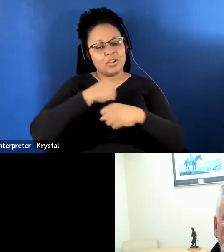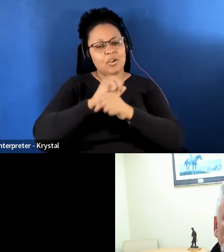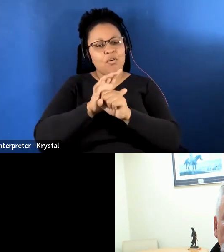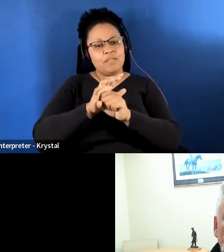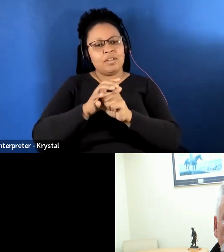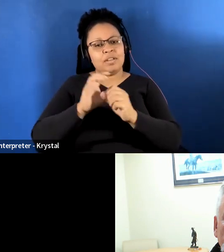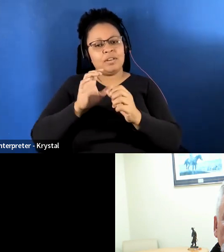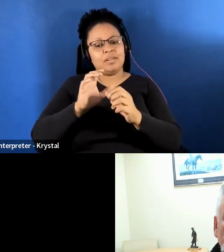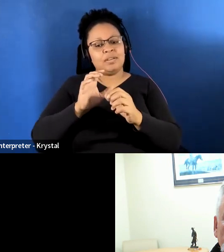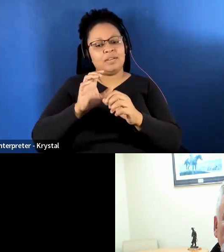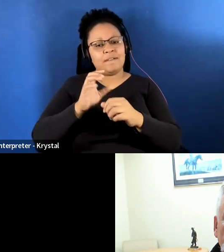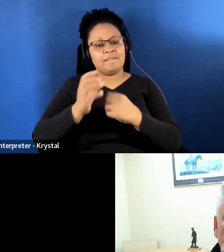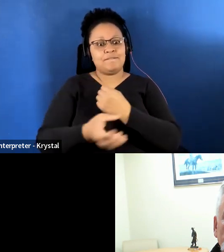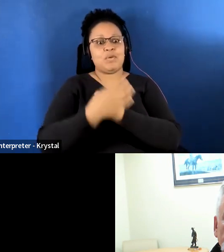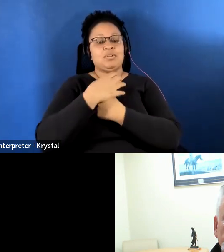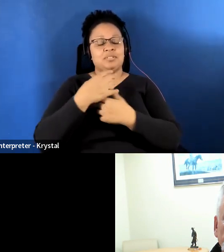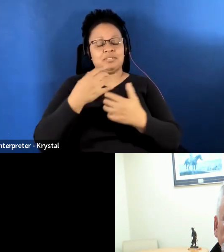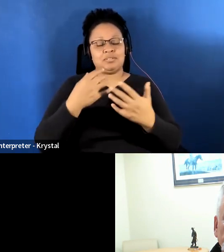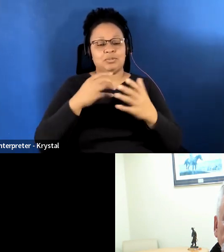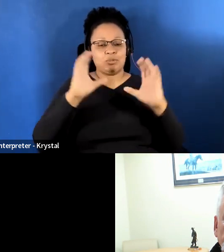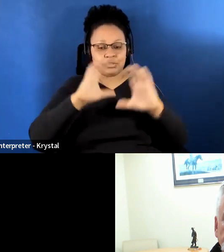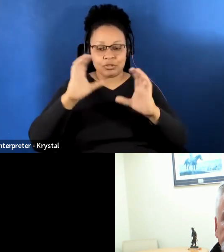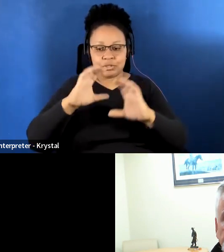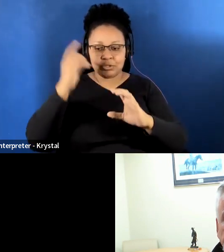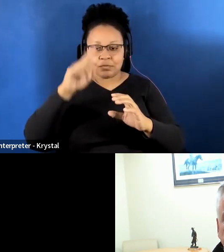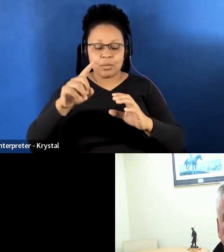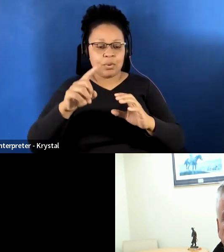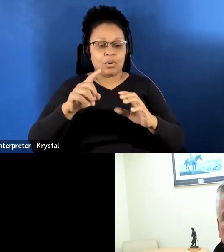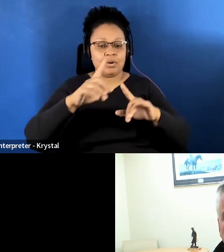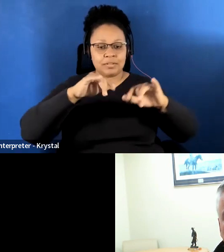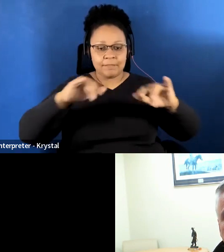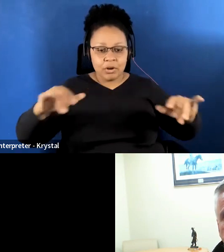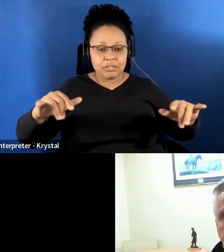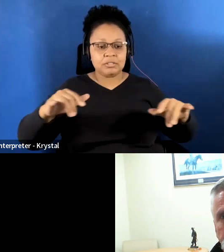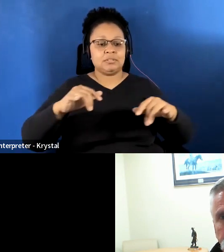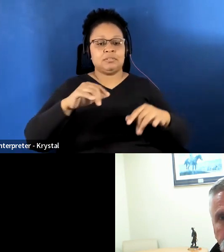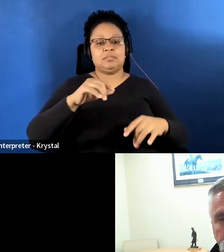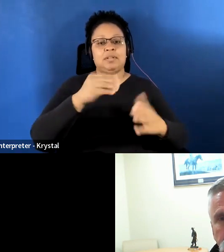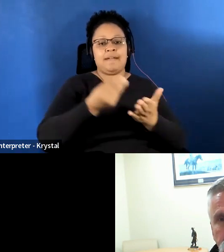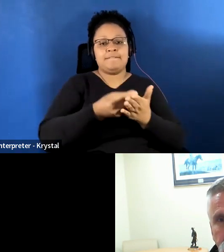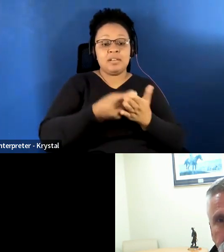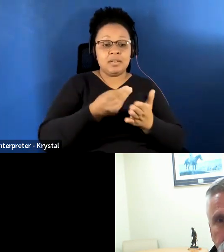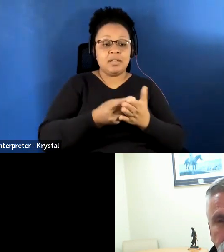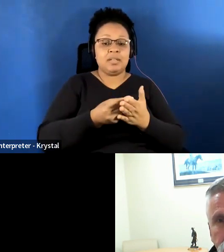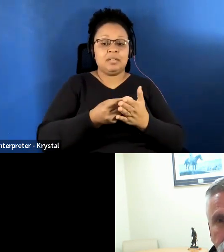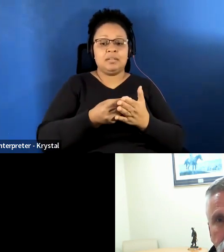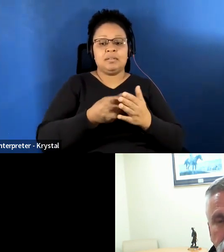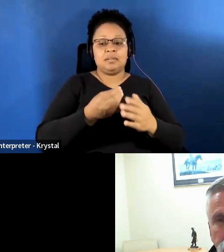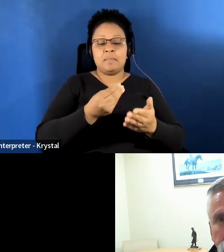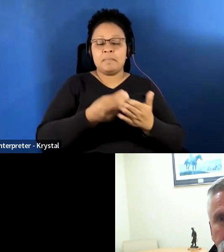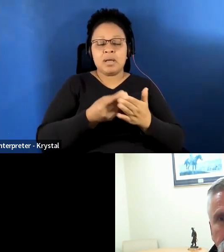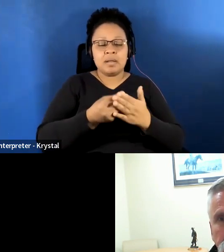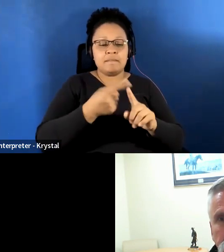funding streams and trying to diverse them a little more so that we can meet the needs of the